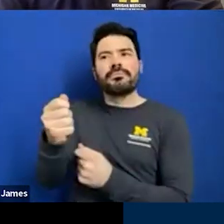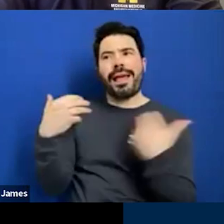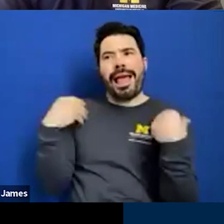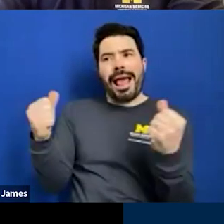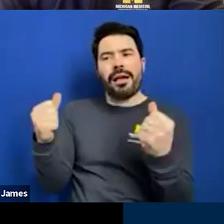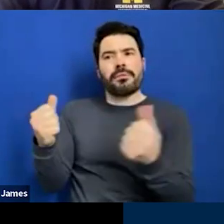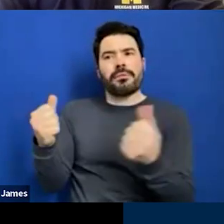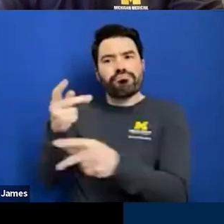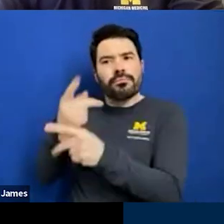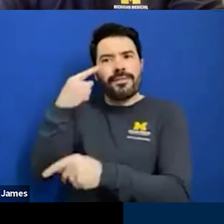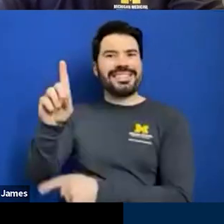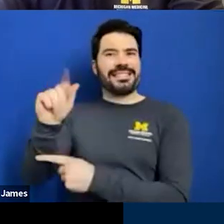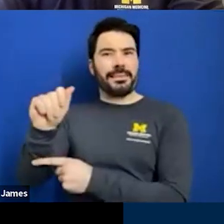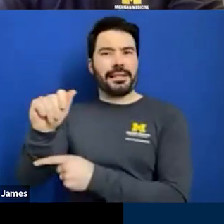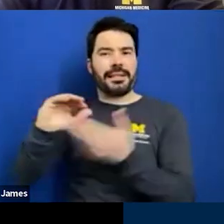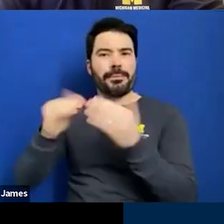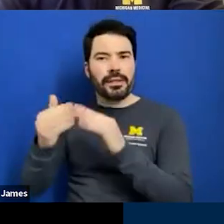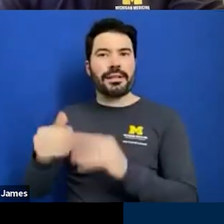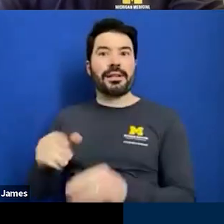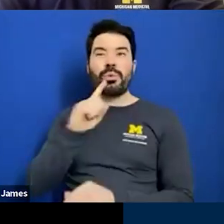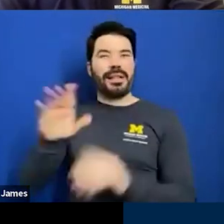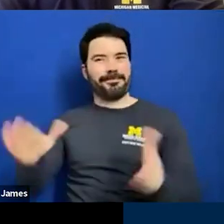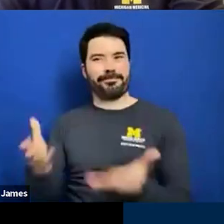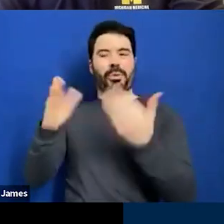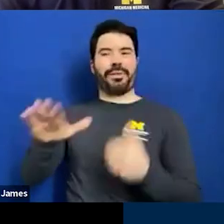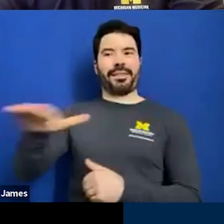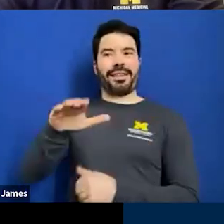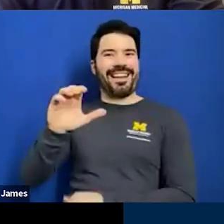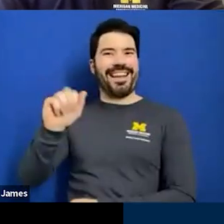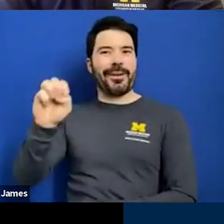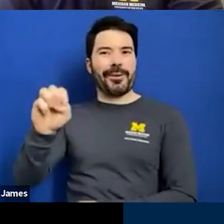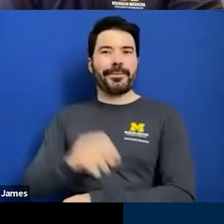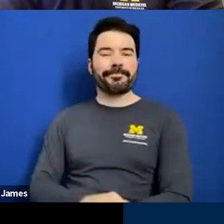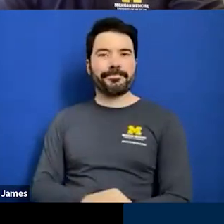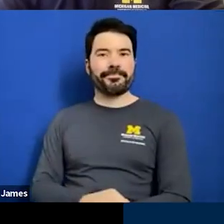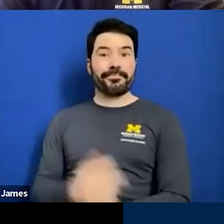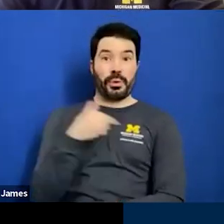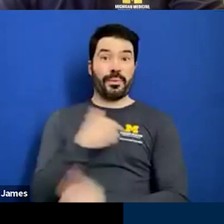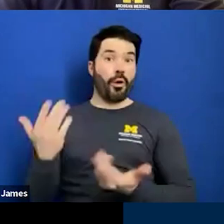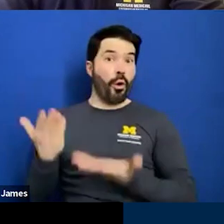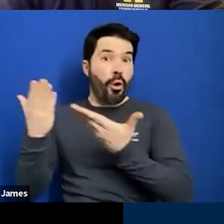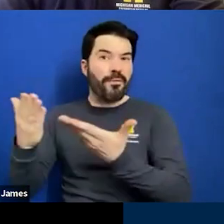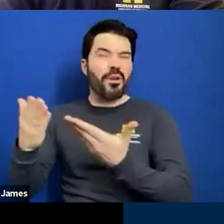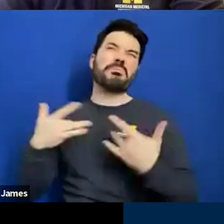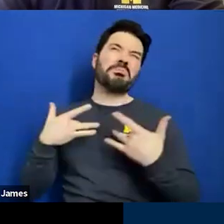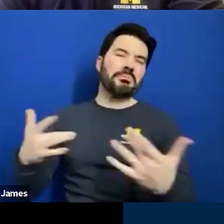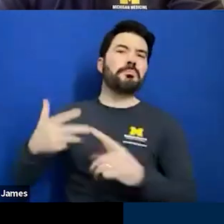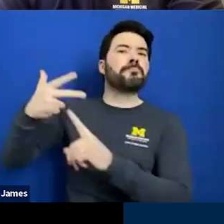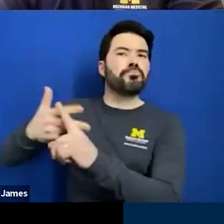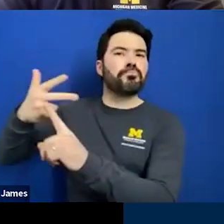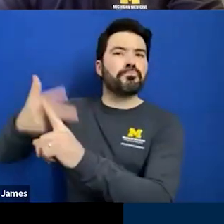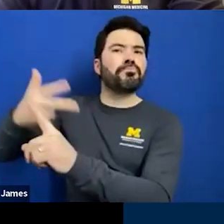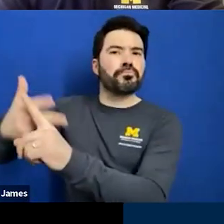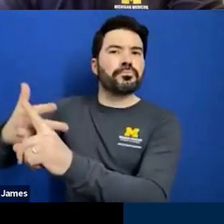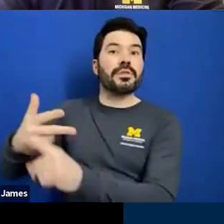really intended to improve the care for patients with disabilities. So we offer this generally quarterly, so please